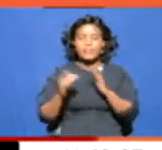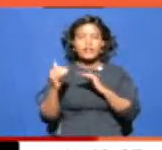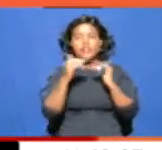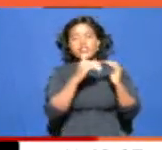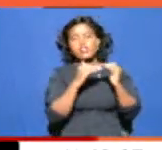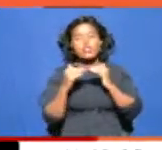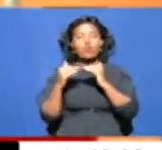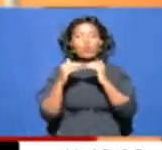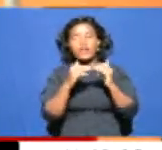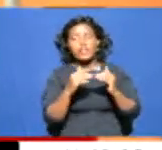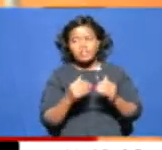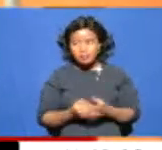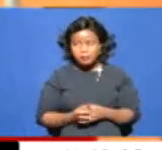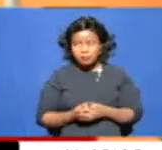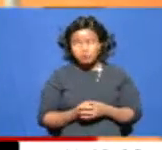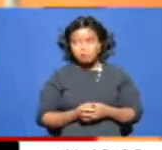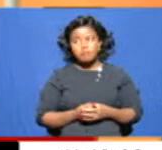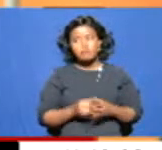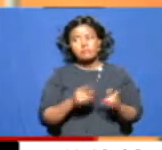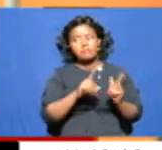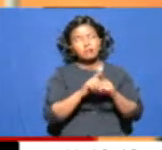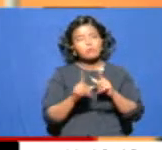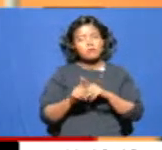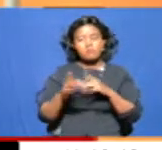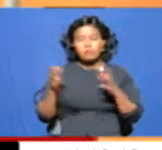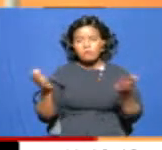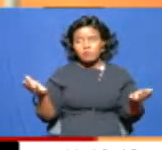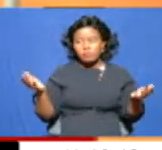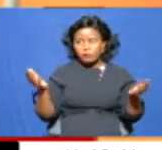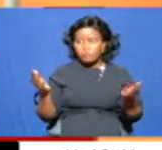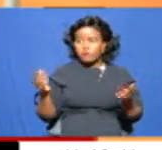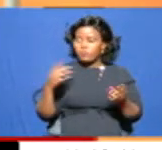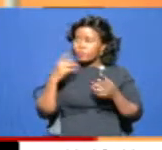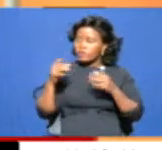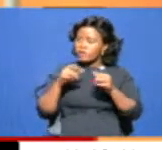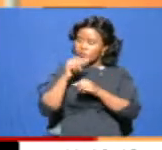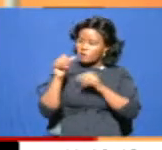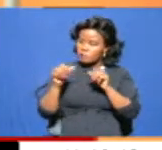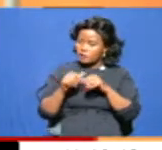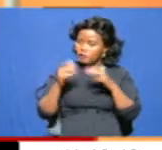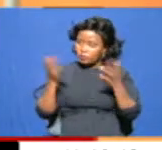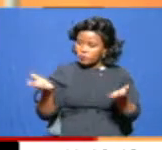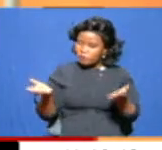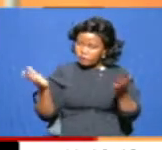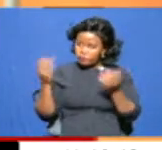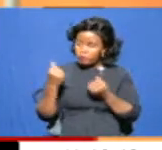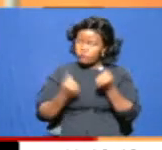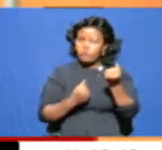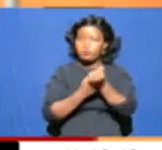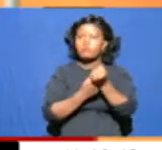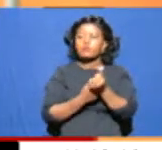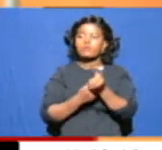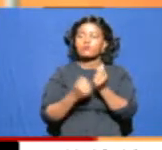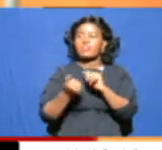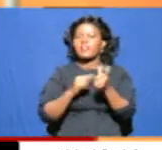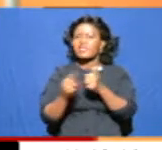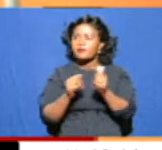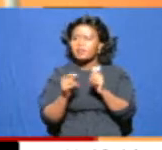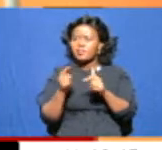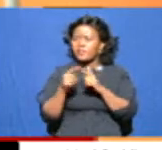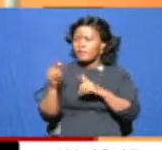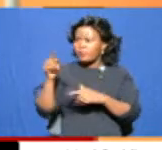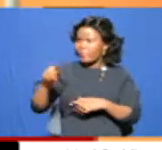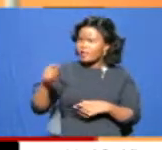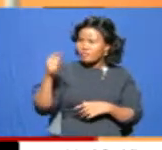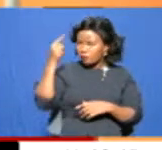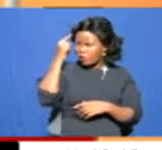Okay, and in that same spirit, Greg, of course, we were talking about the marketing of the game, but do you think we're doing enough at the moment to market